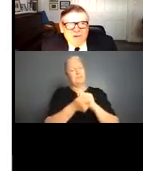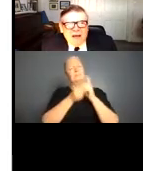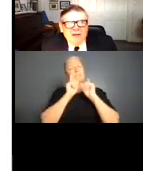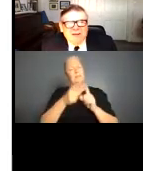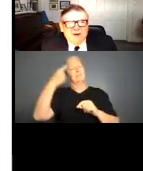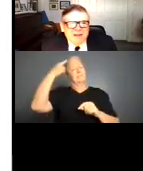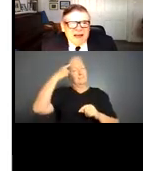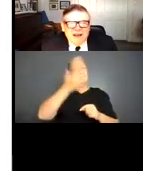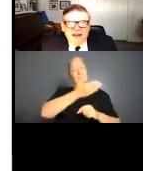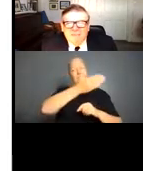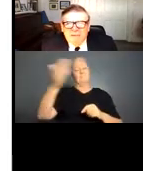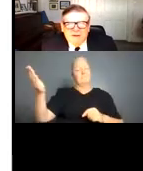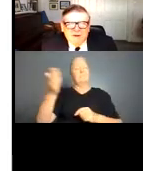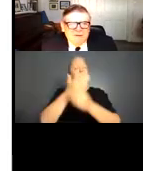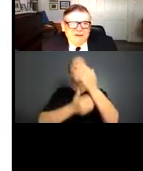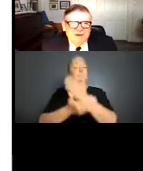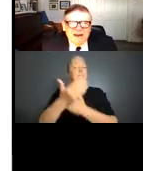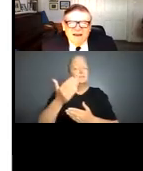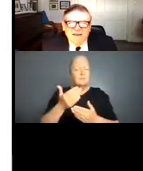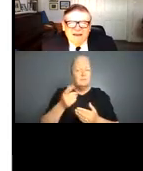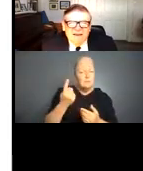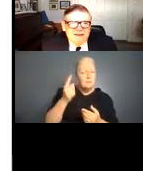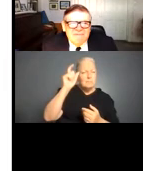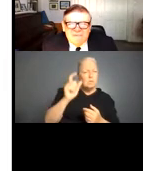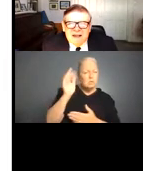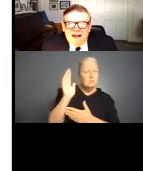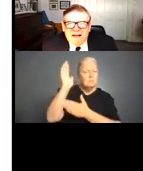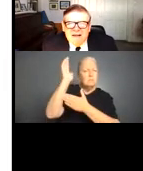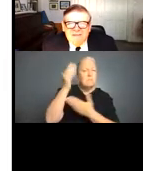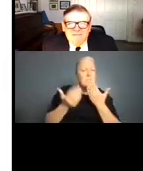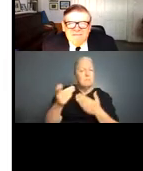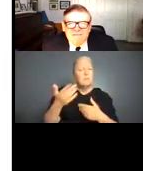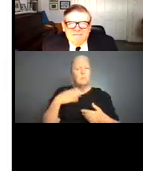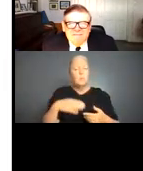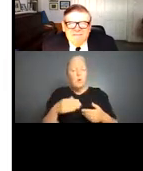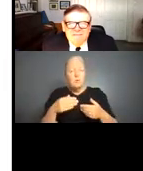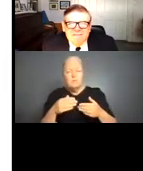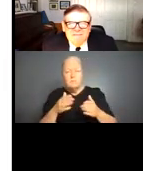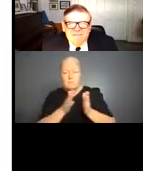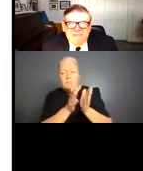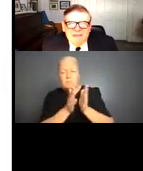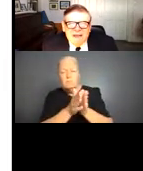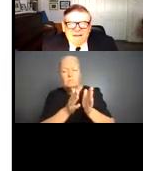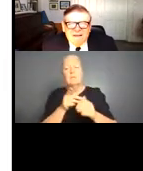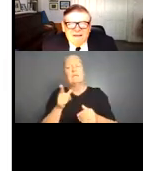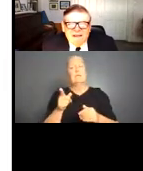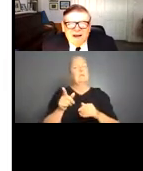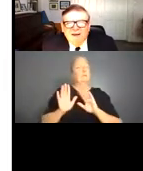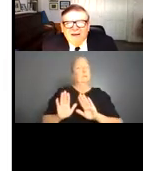Rilwan Mohammed has got his hand up. Maybe he's got something to add into this. He had his hand up for some time,